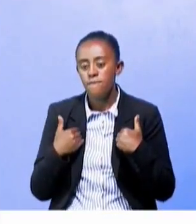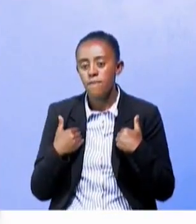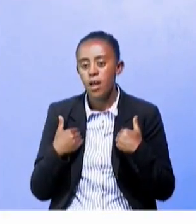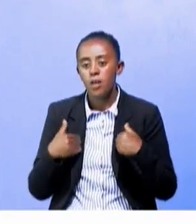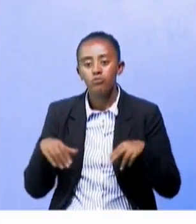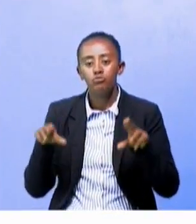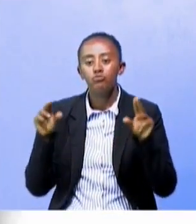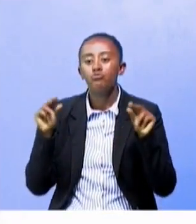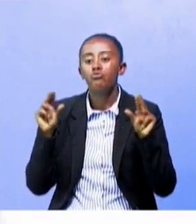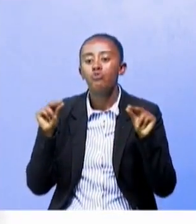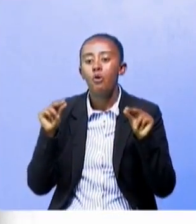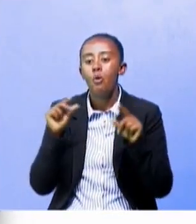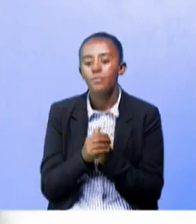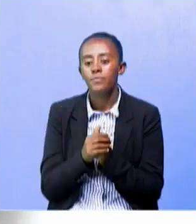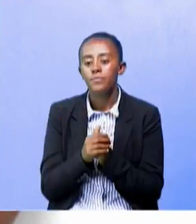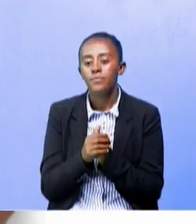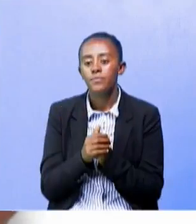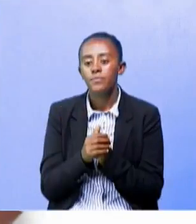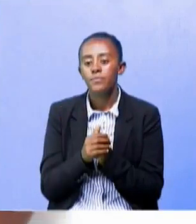no words